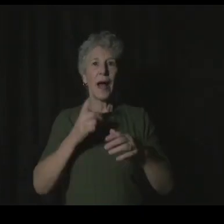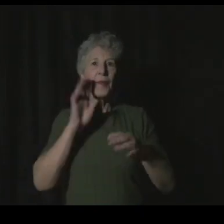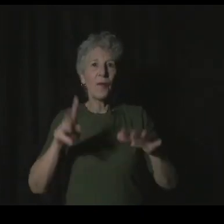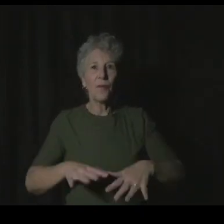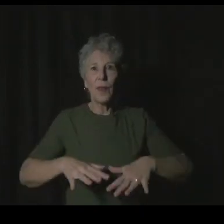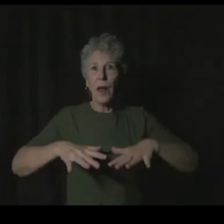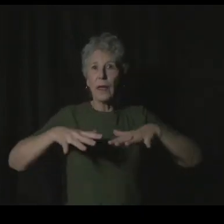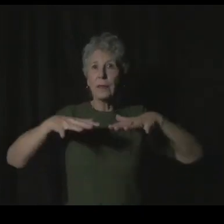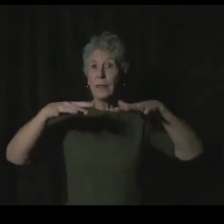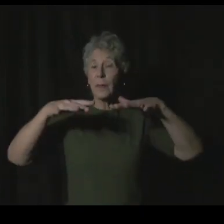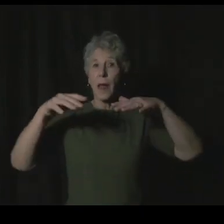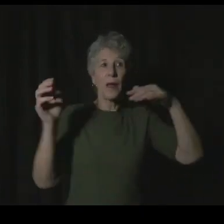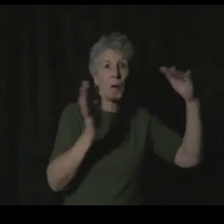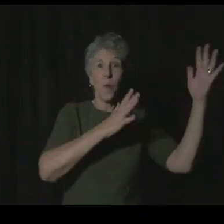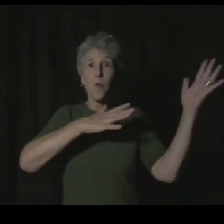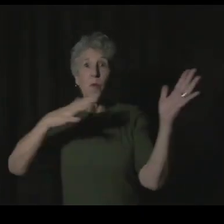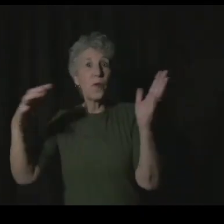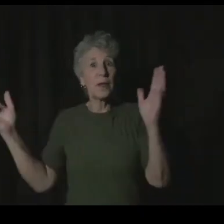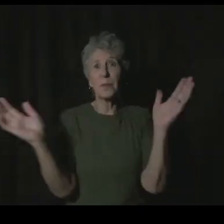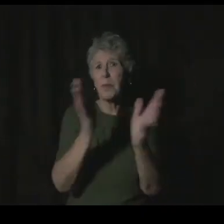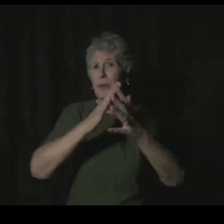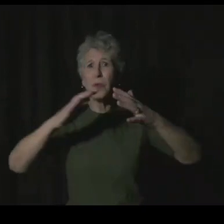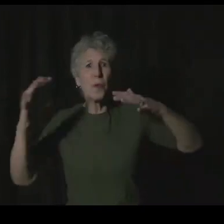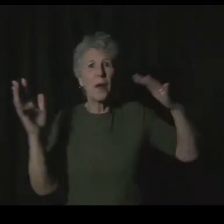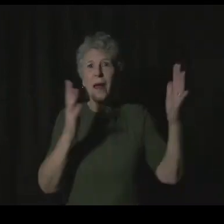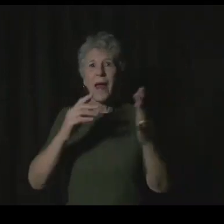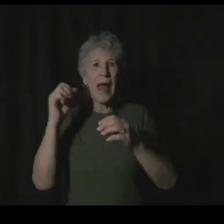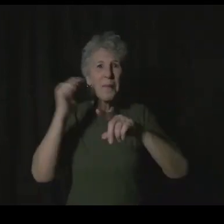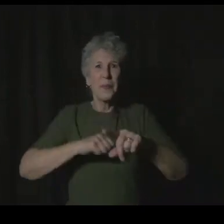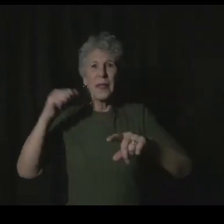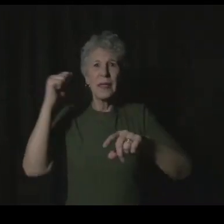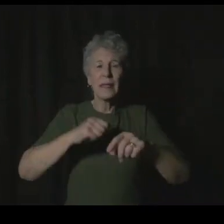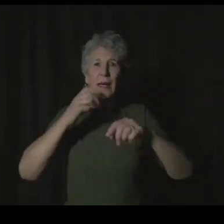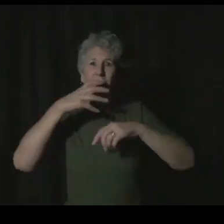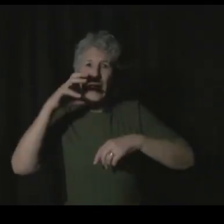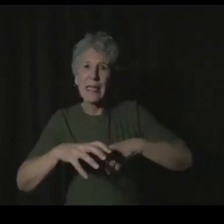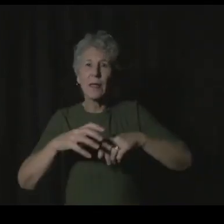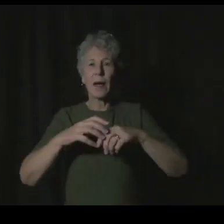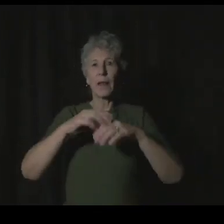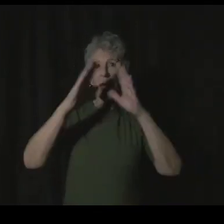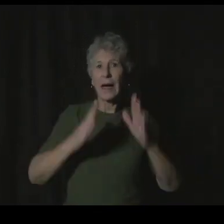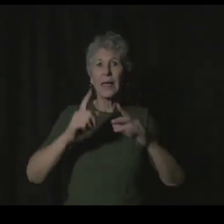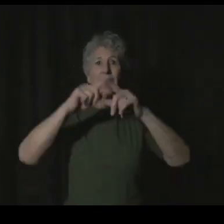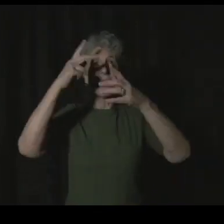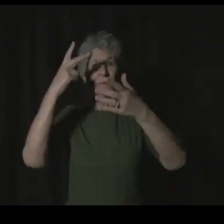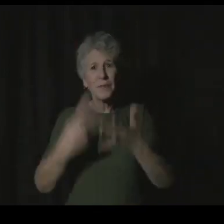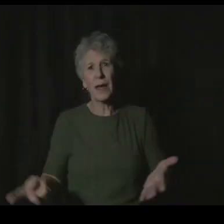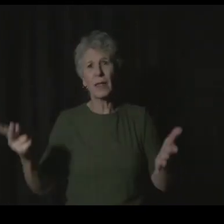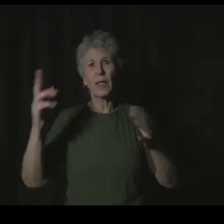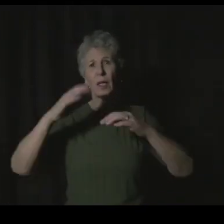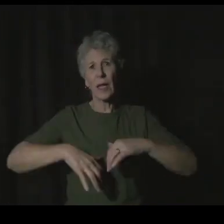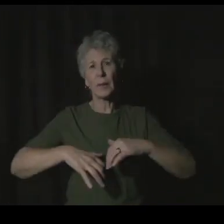floods came, and the winds blew and beat on that house, and it fell,